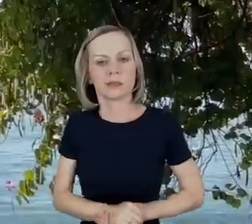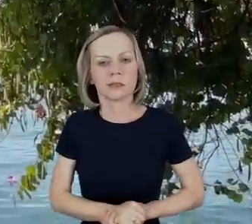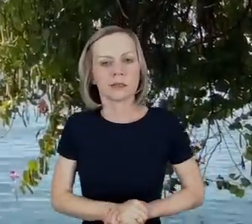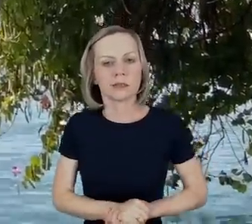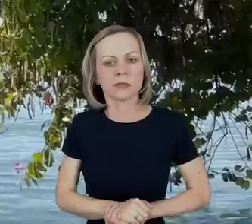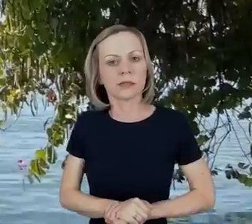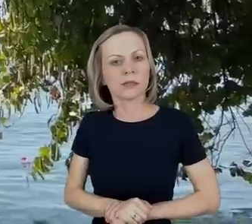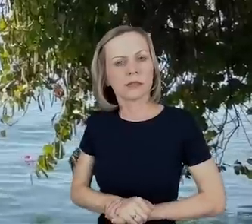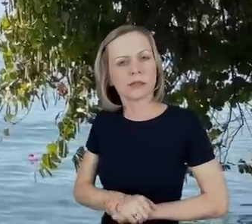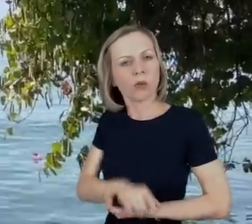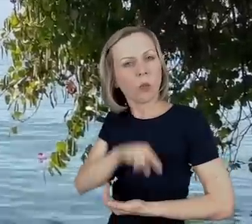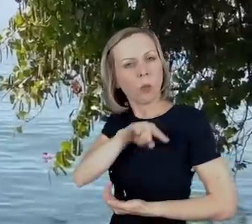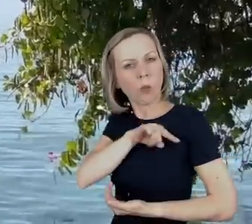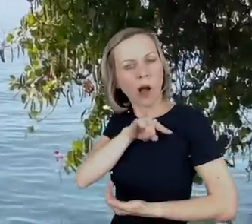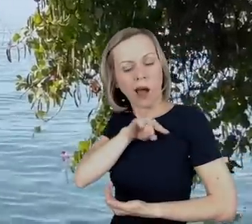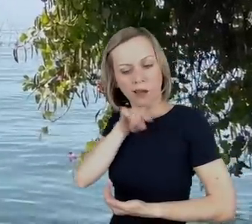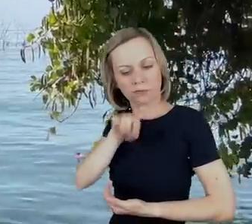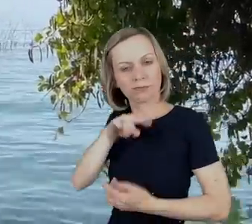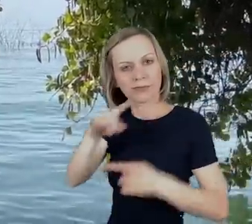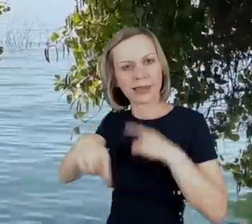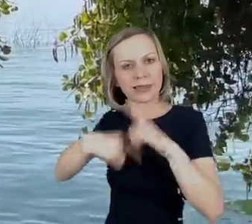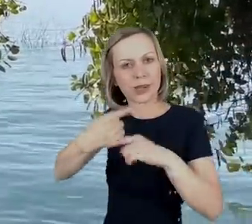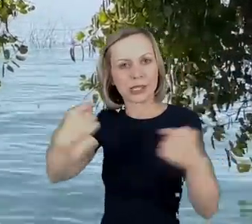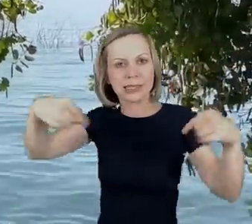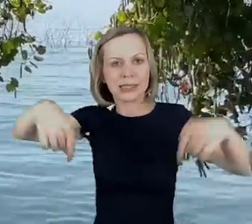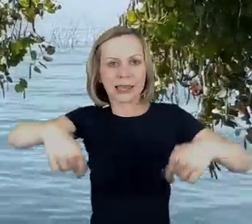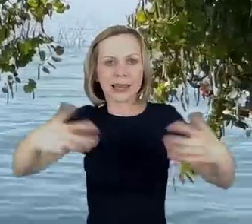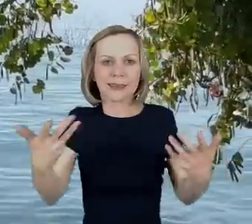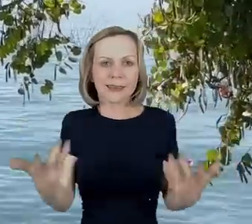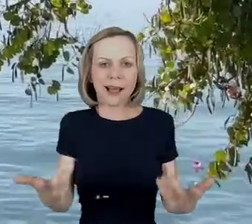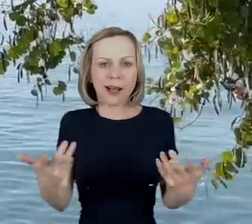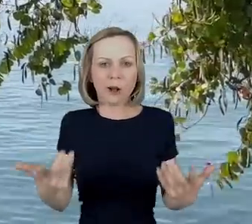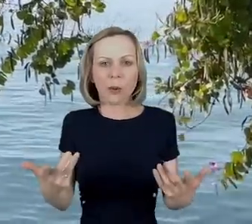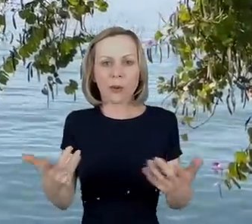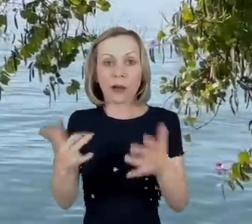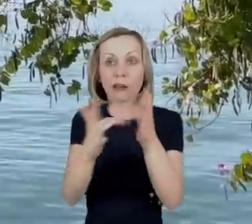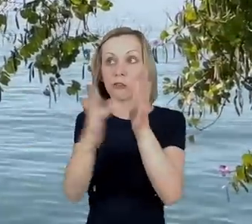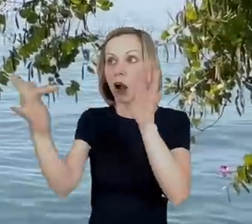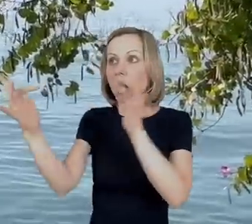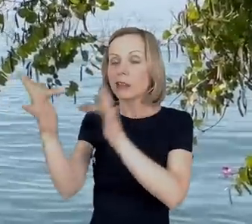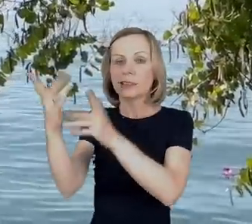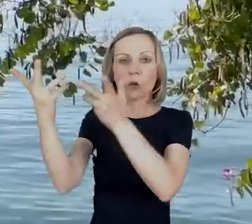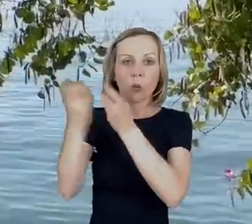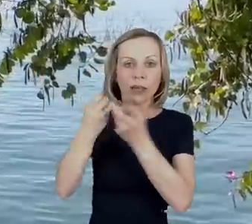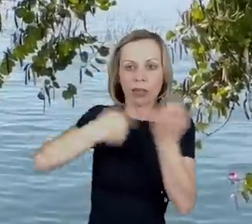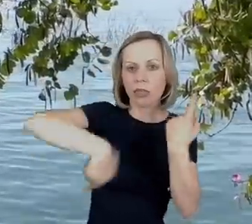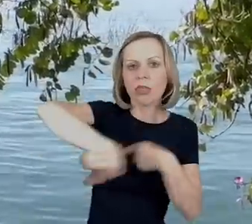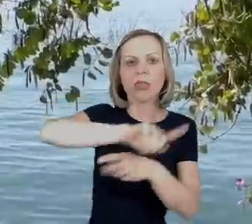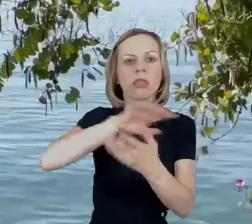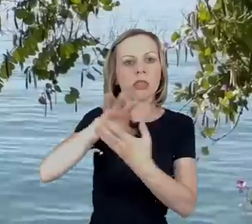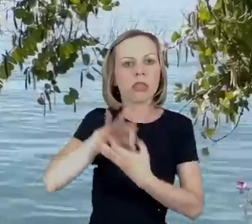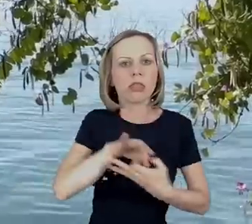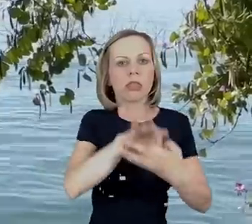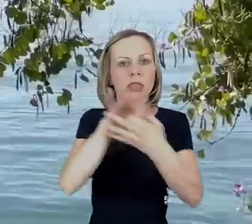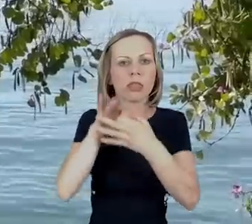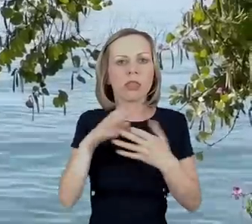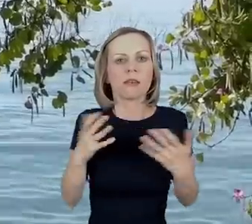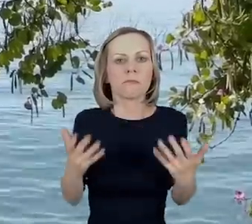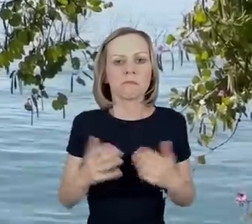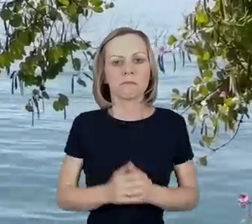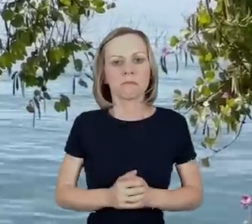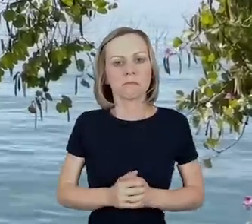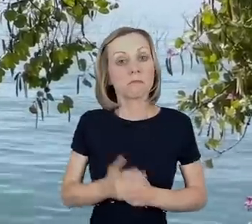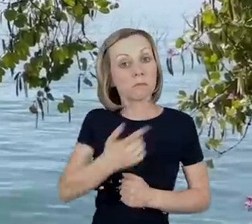You see, eternity is already here. Christ is